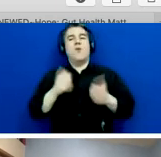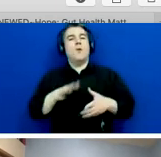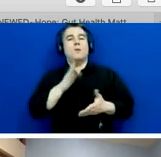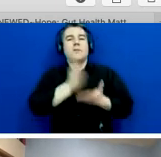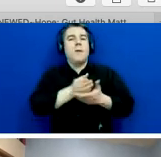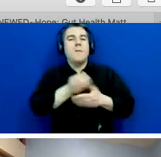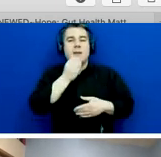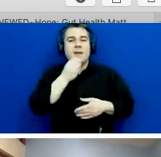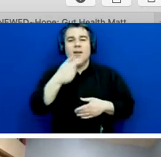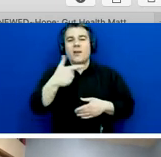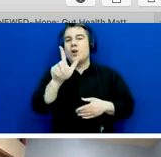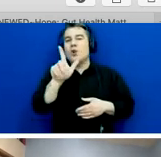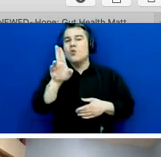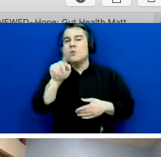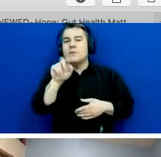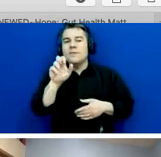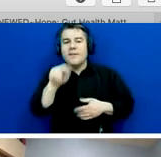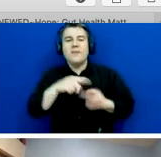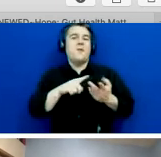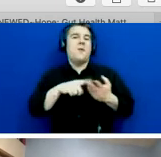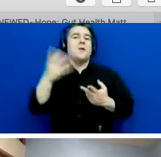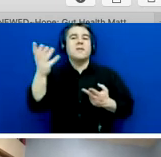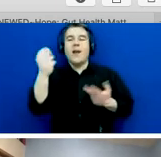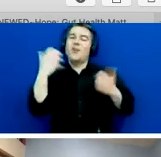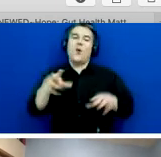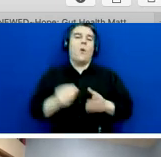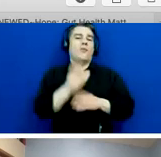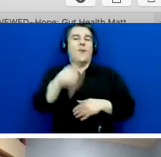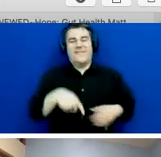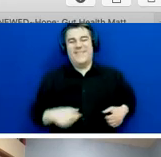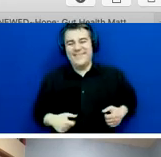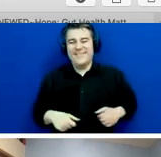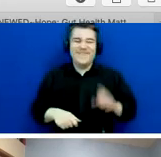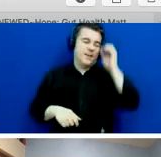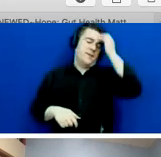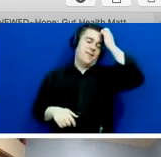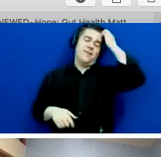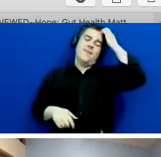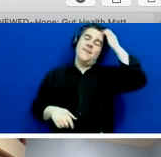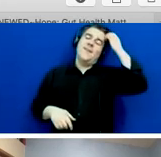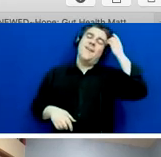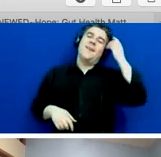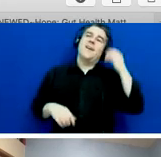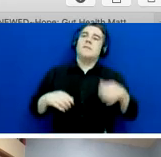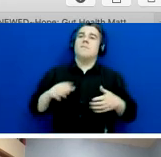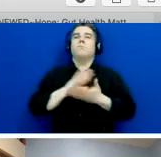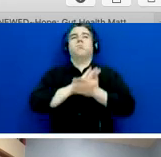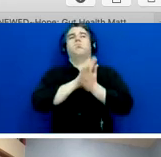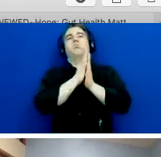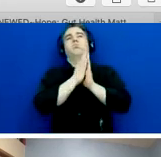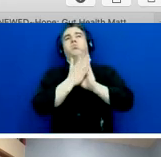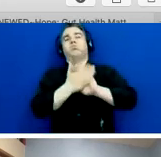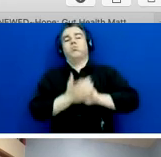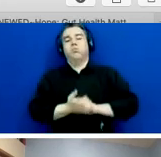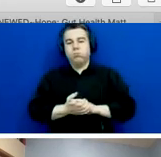the gluten or the dairy. I didn't want to grow up. But enter, I got